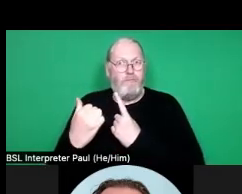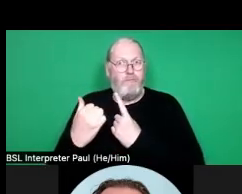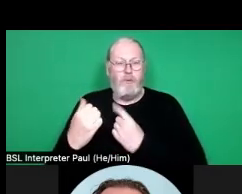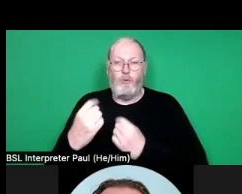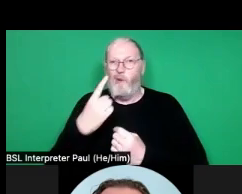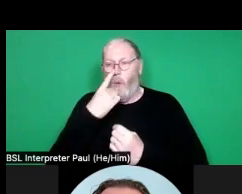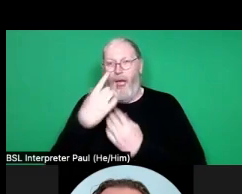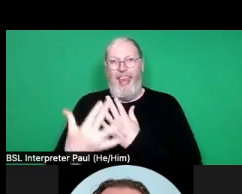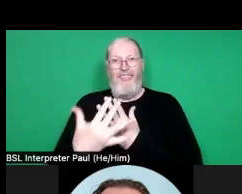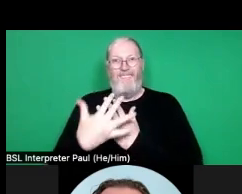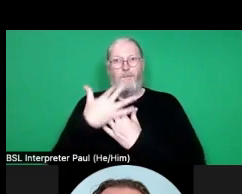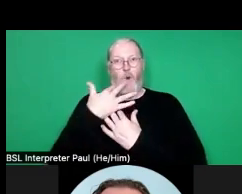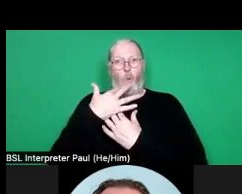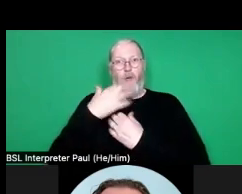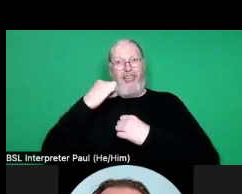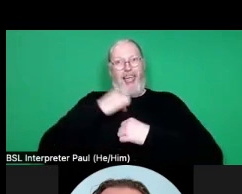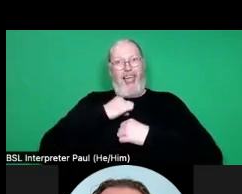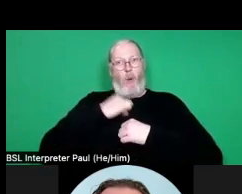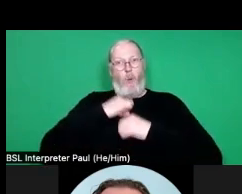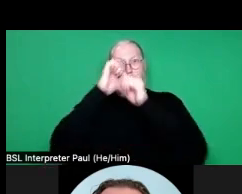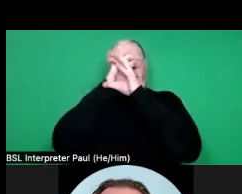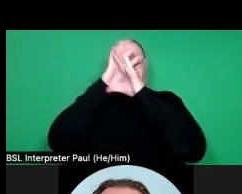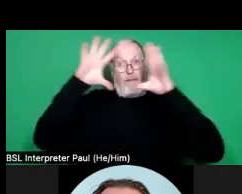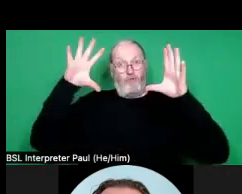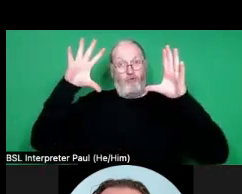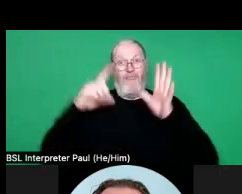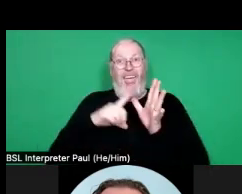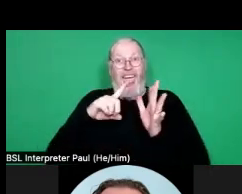of AI before we even encounter it.